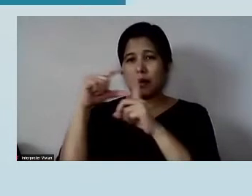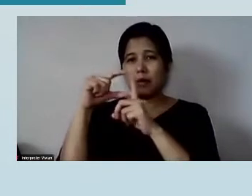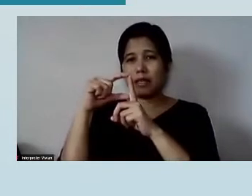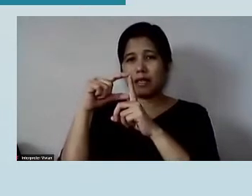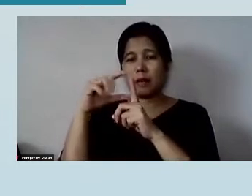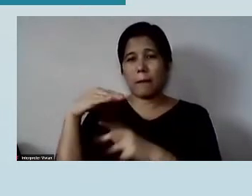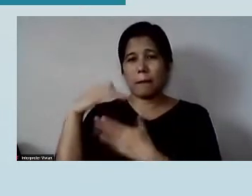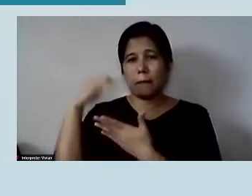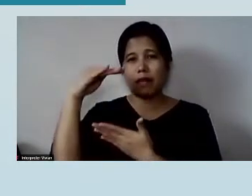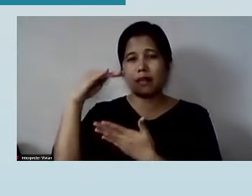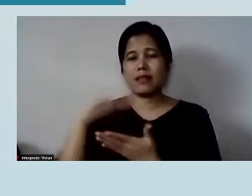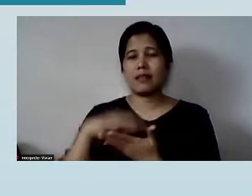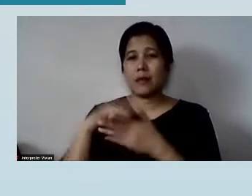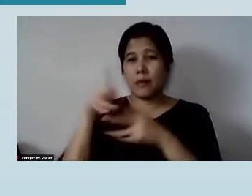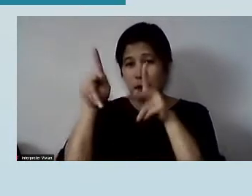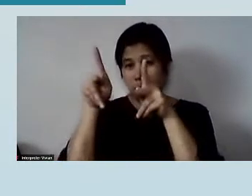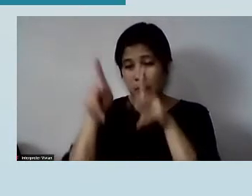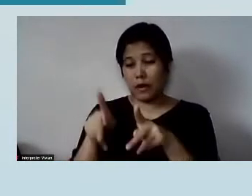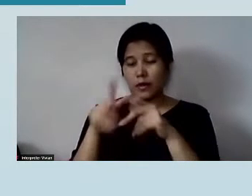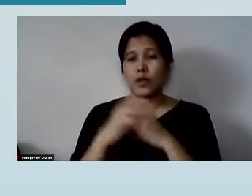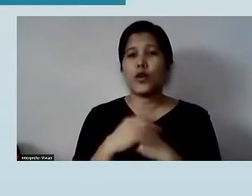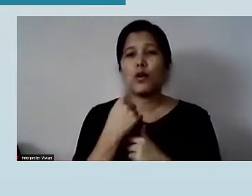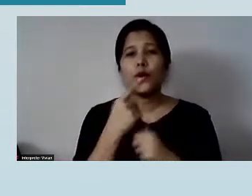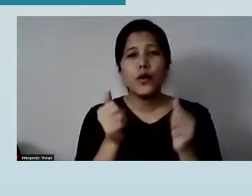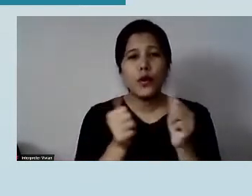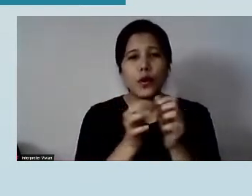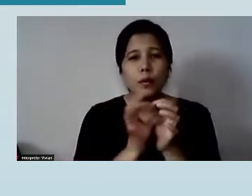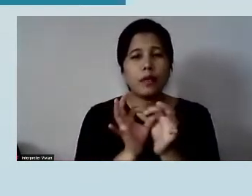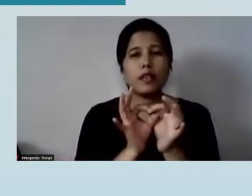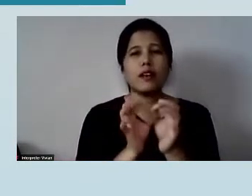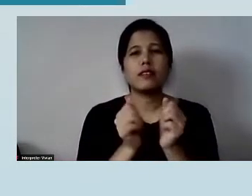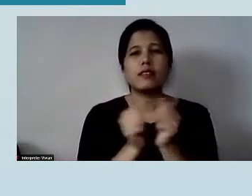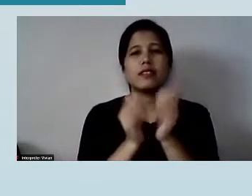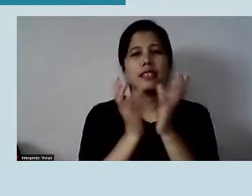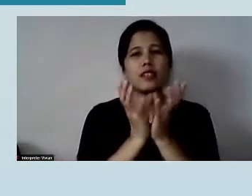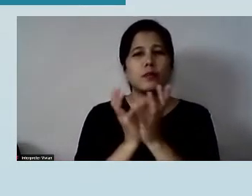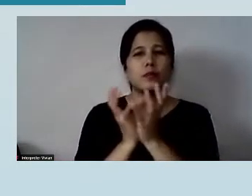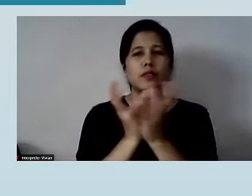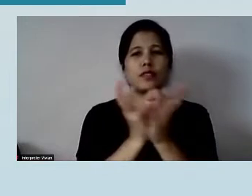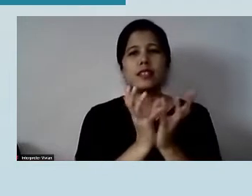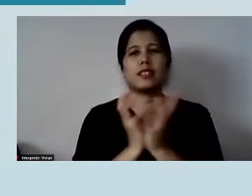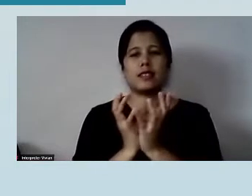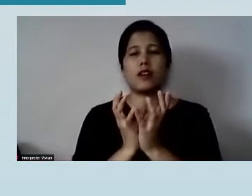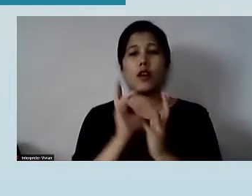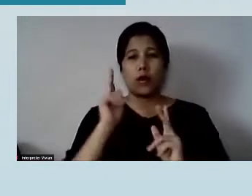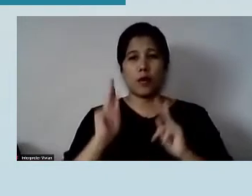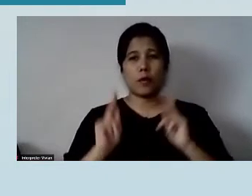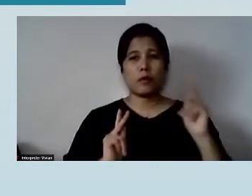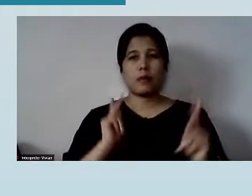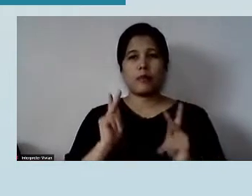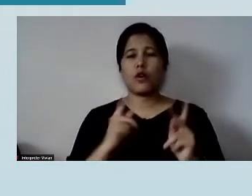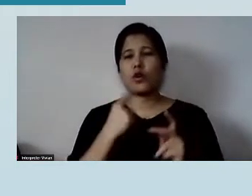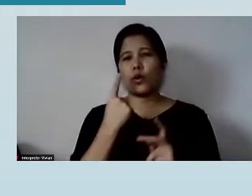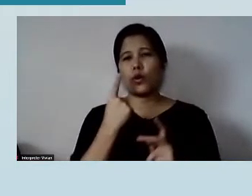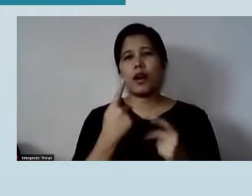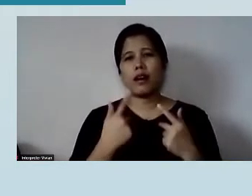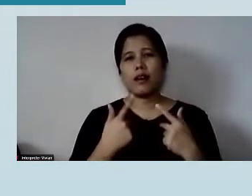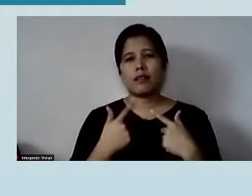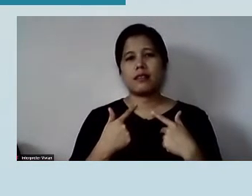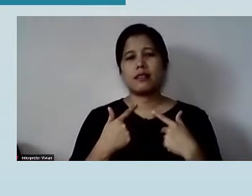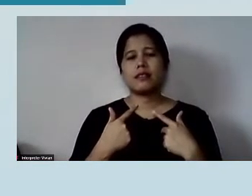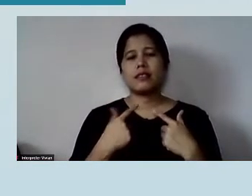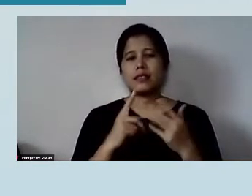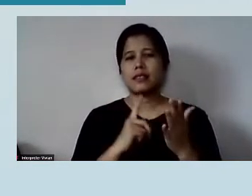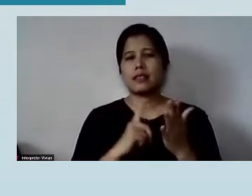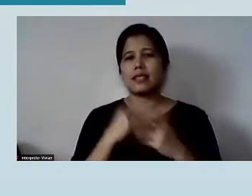are persons who belong to a community of people who have this kind